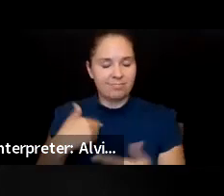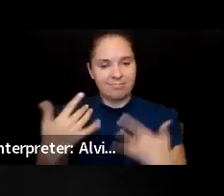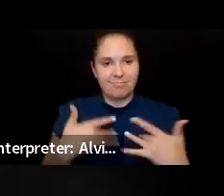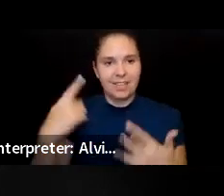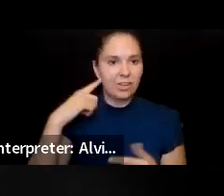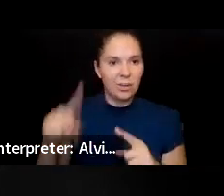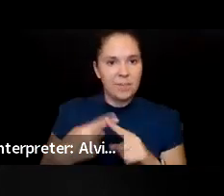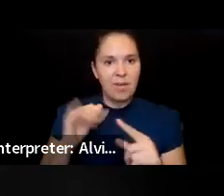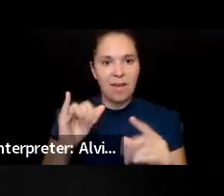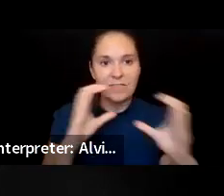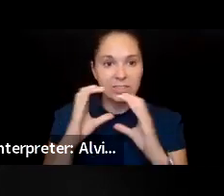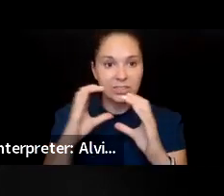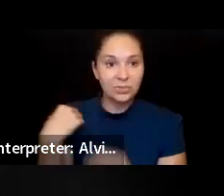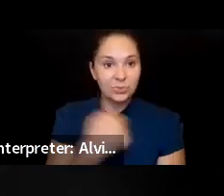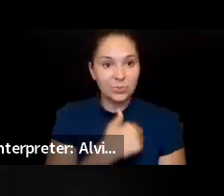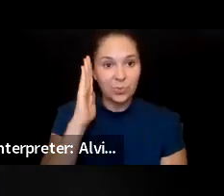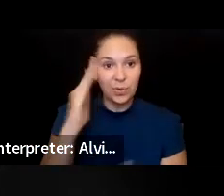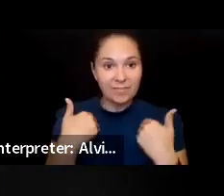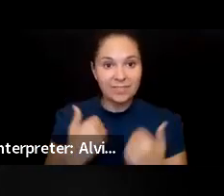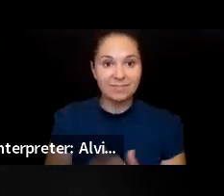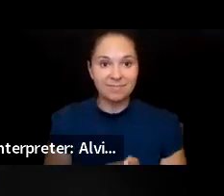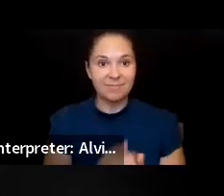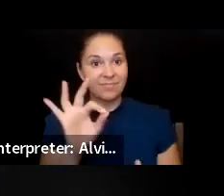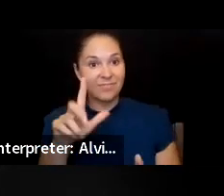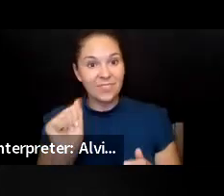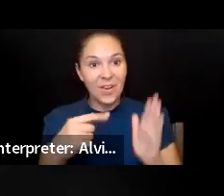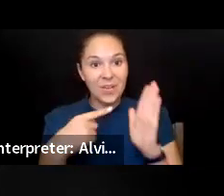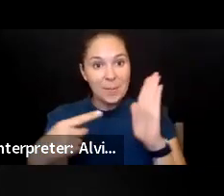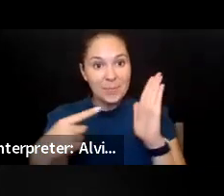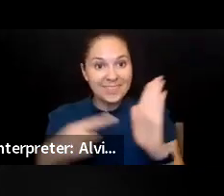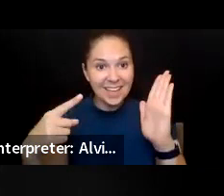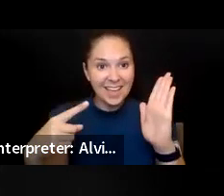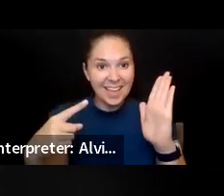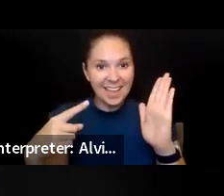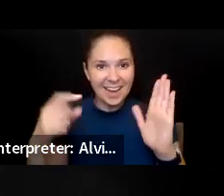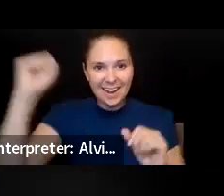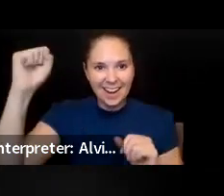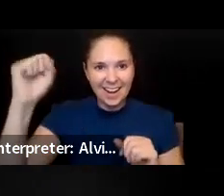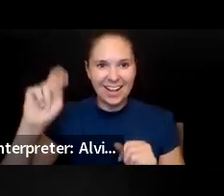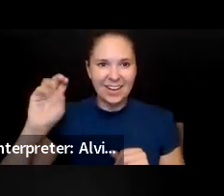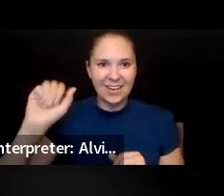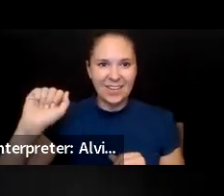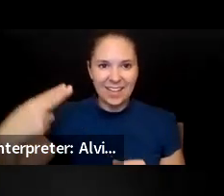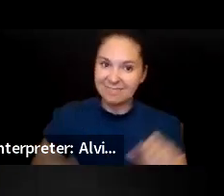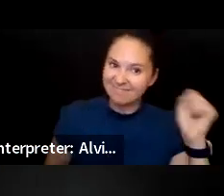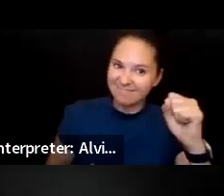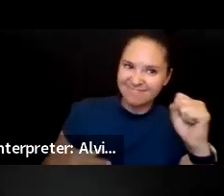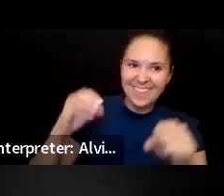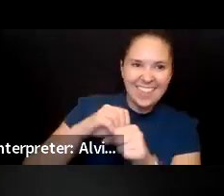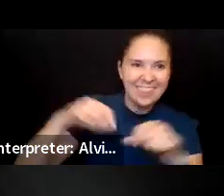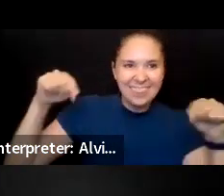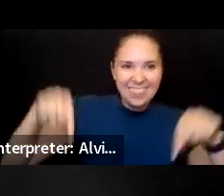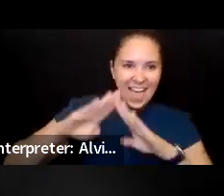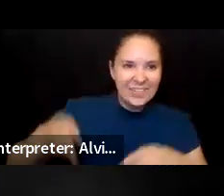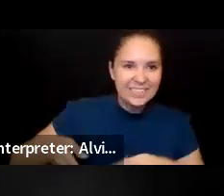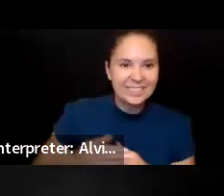about the conversations that we'll have. Florida in that room. represent. Florida in the house. All right. So Abby or